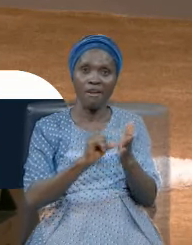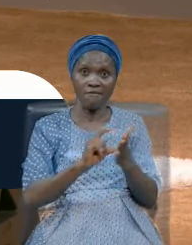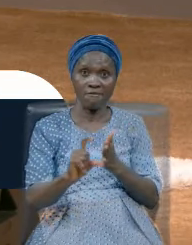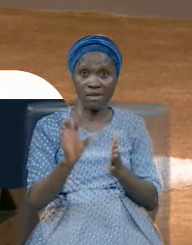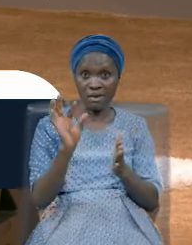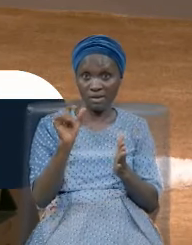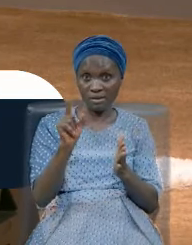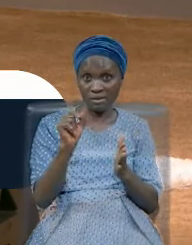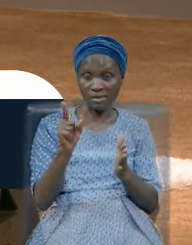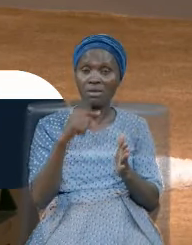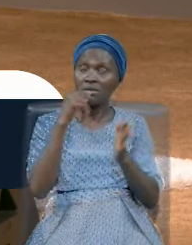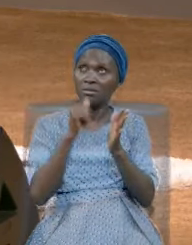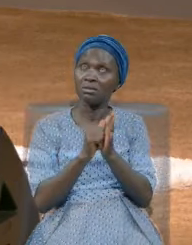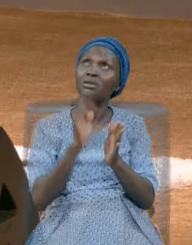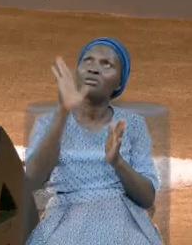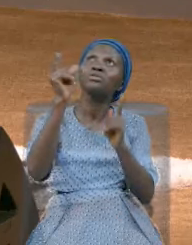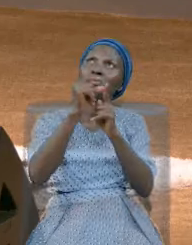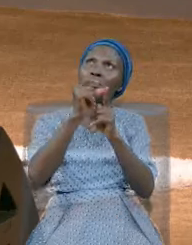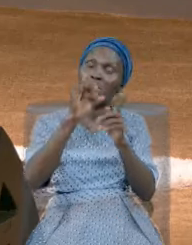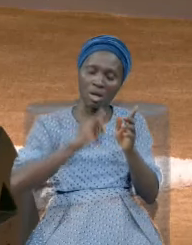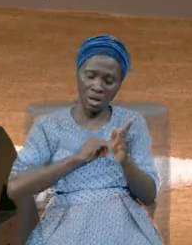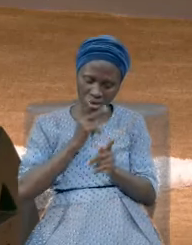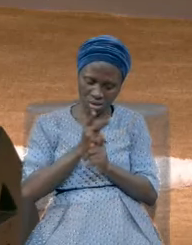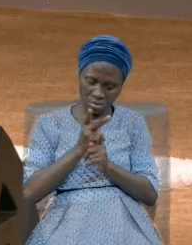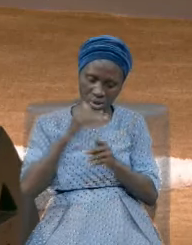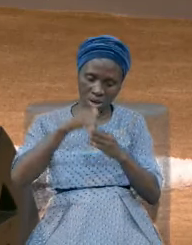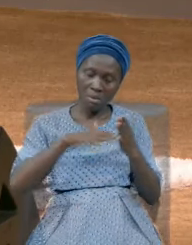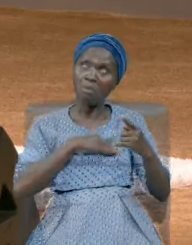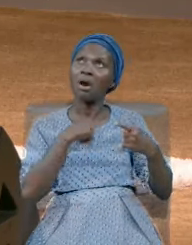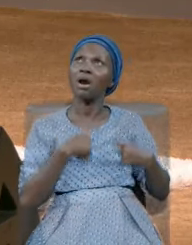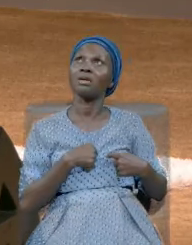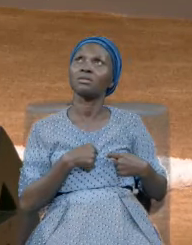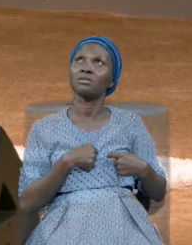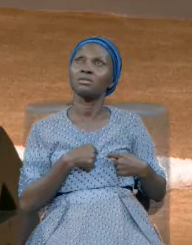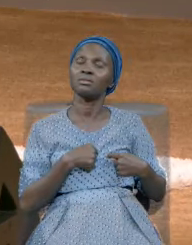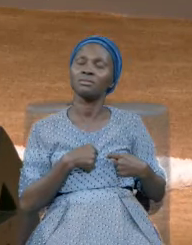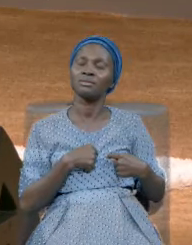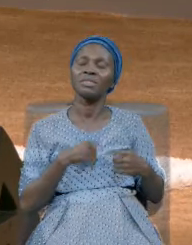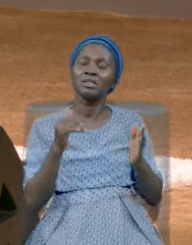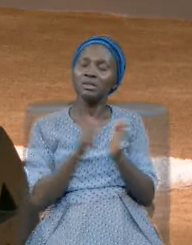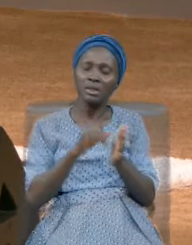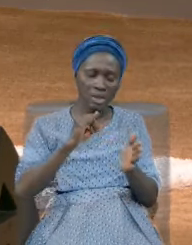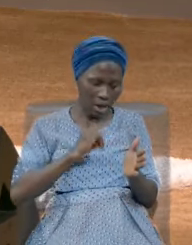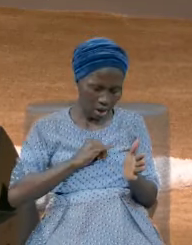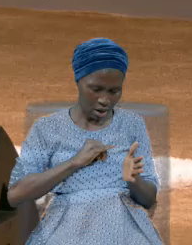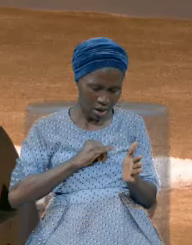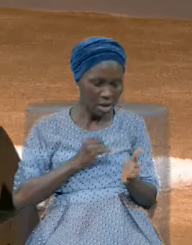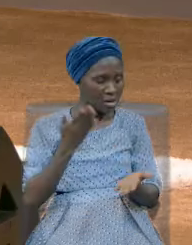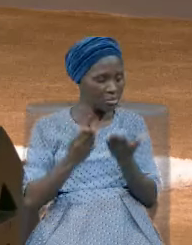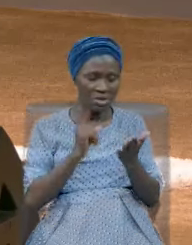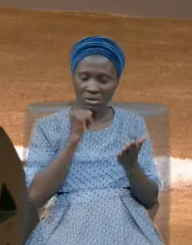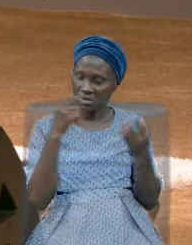In verse 11, thy word have I hid in mine heart, that I might